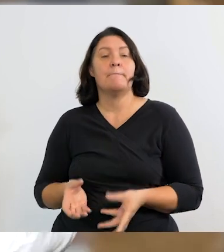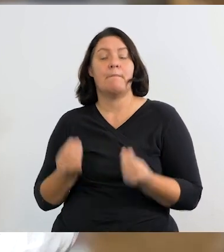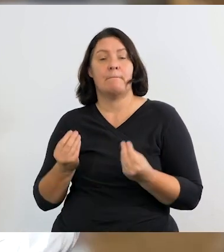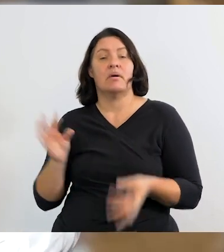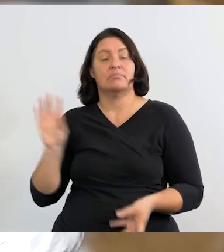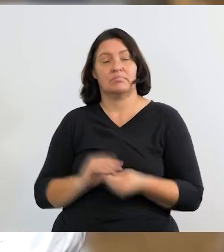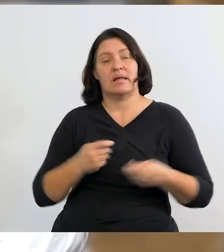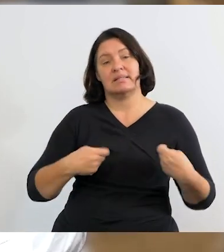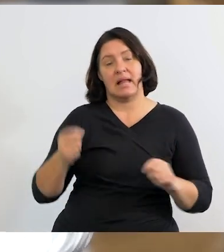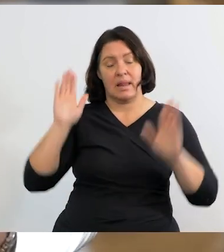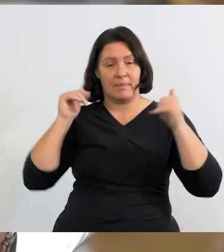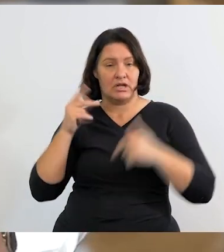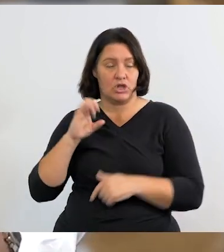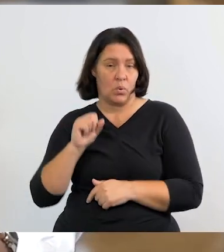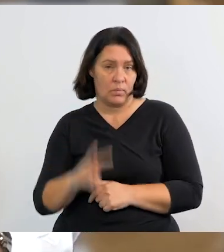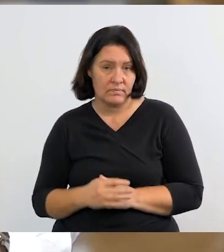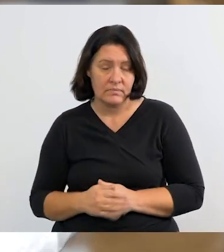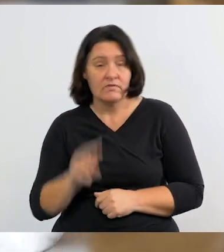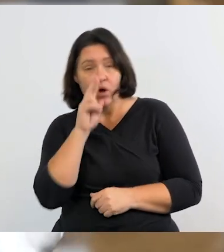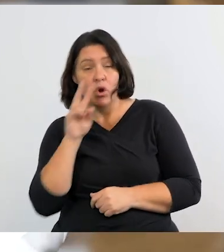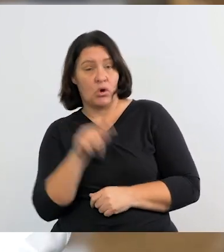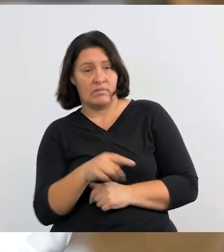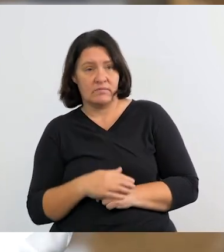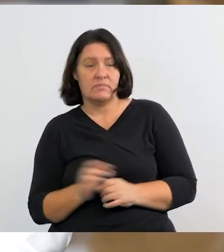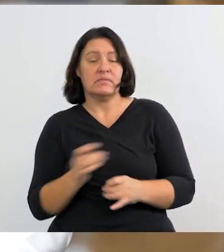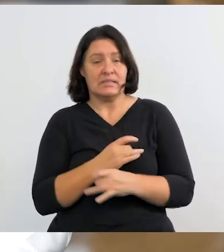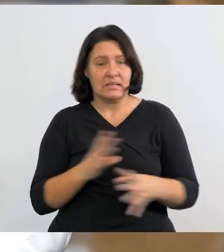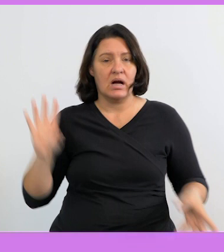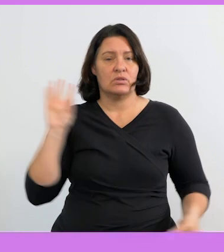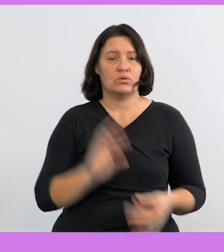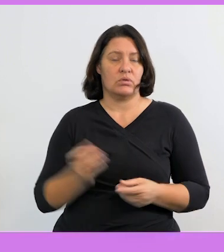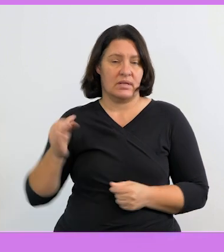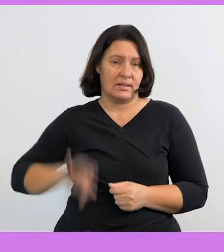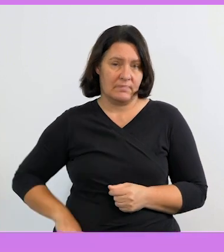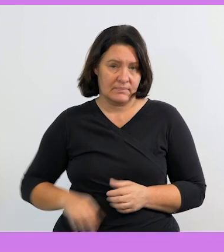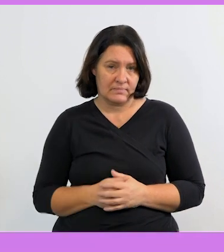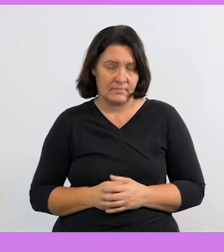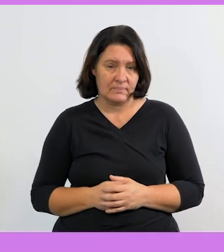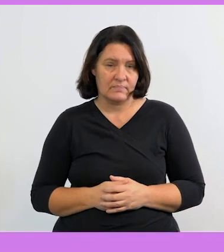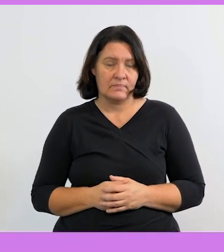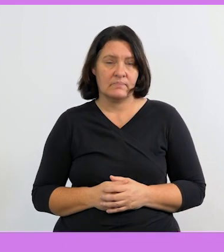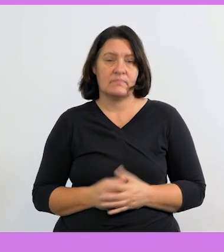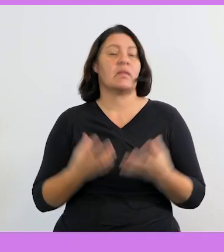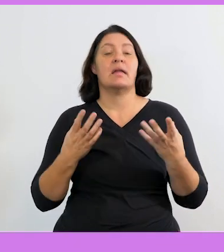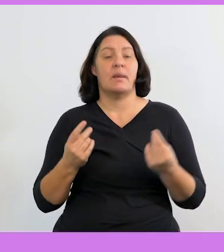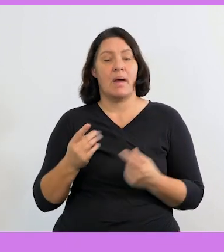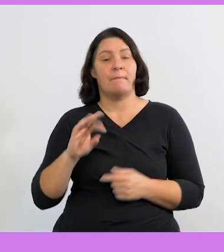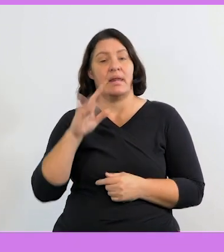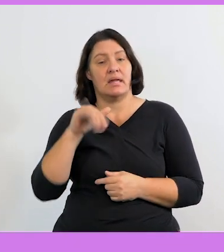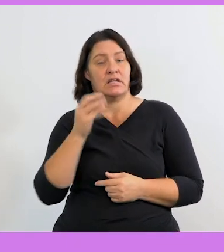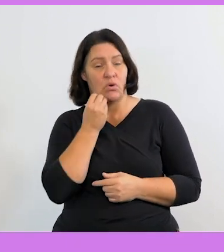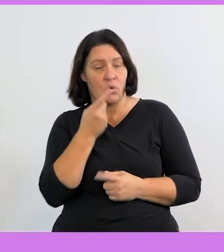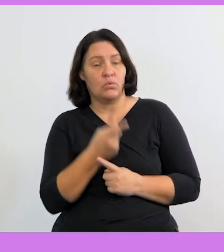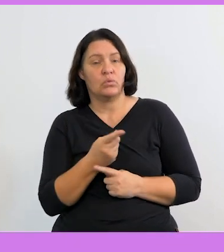gather selling these bunny chows. So if you look at this, I'm going to start with the total income, right? So number of bunny